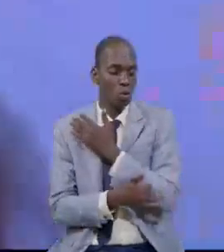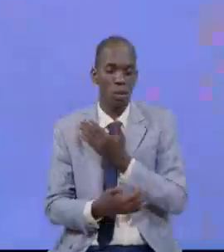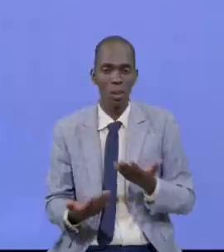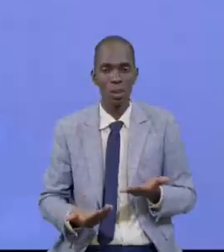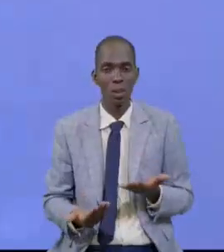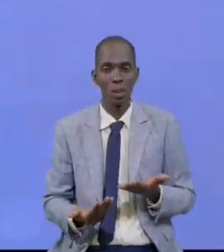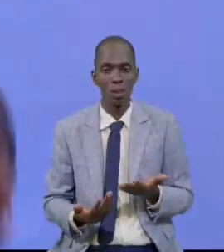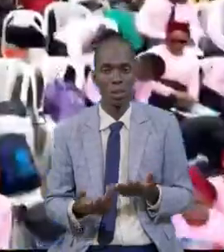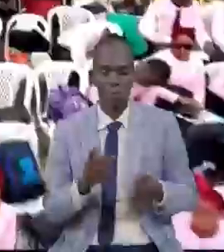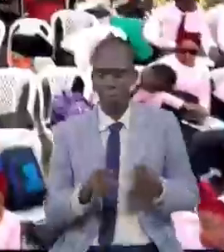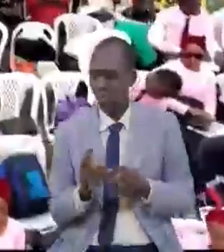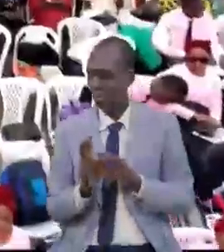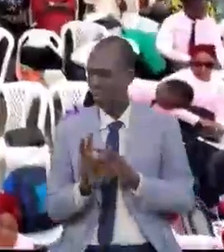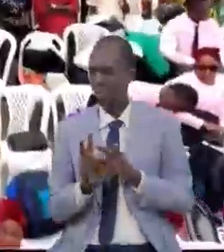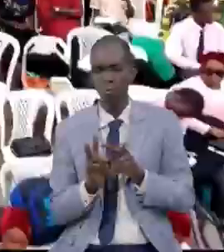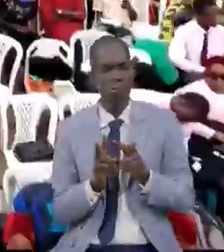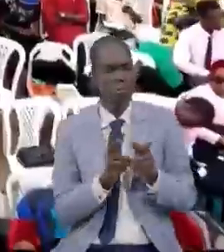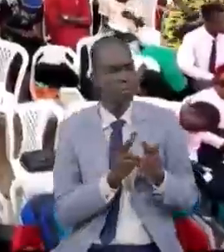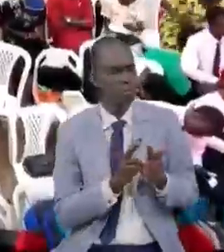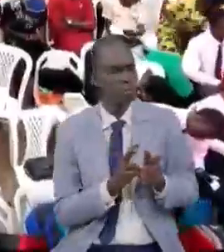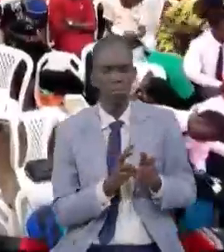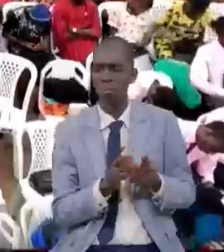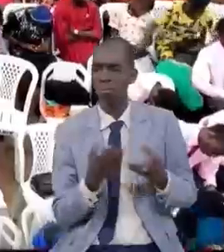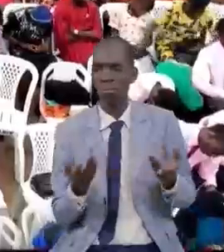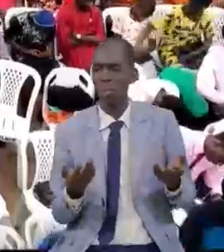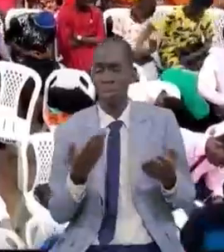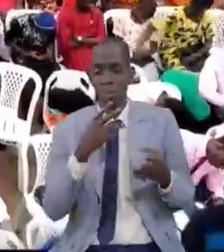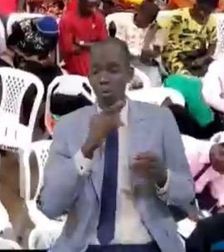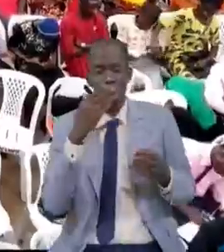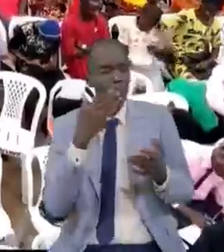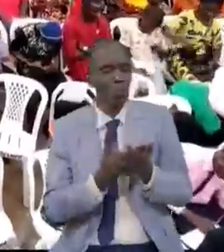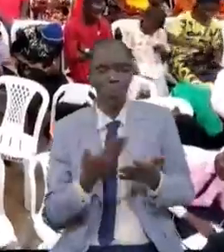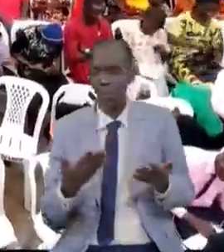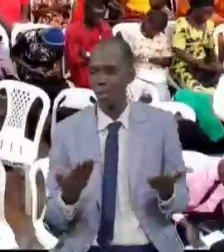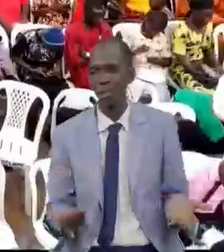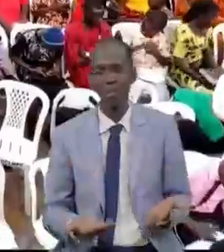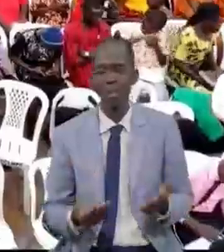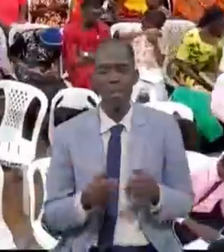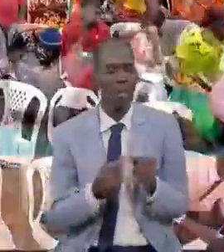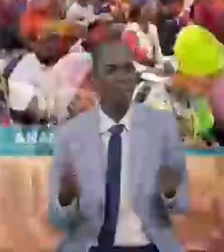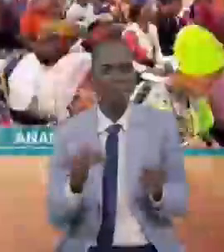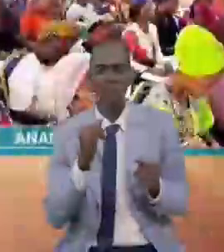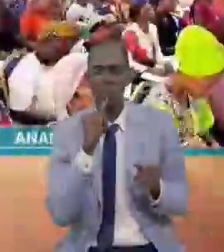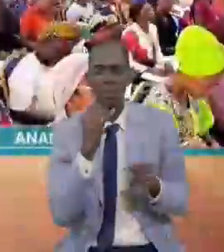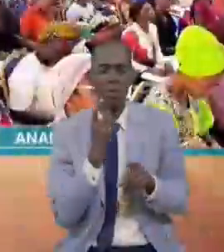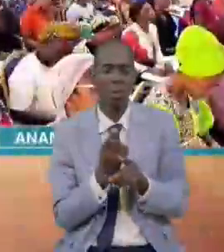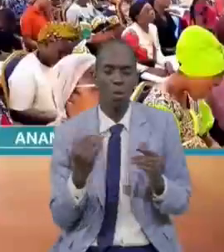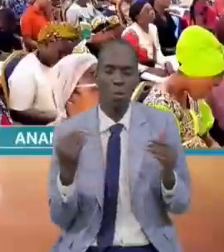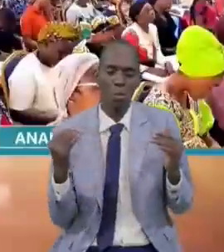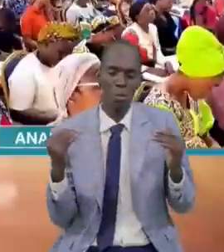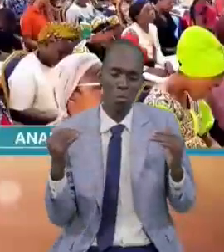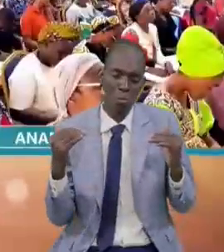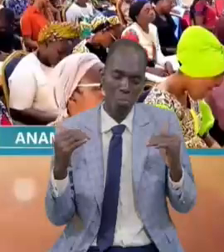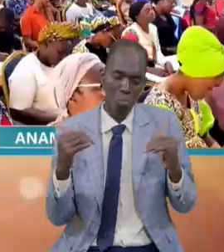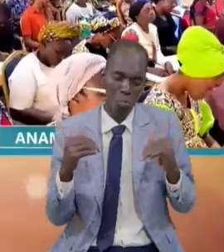any goodness. They say everything is going down. Everything is going down. Going down the drain. And then they begin to look